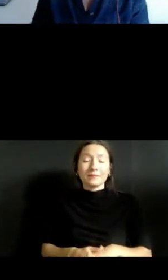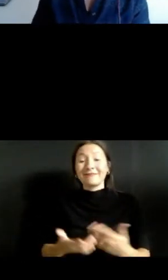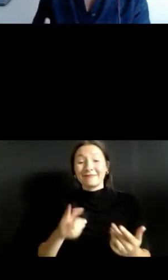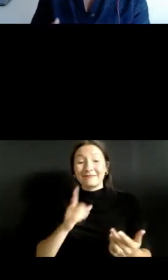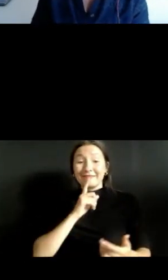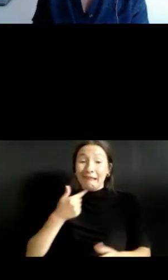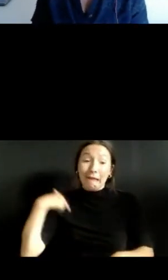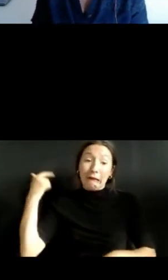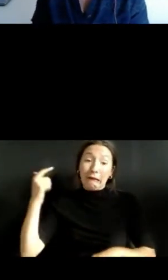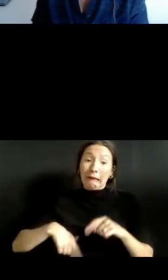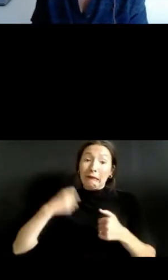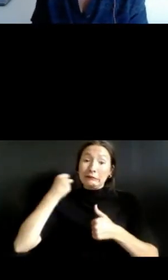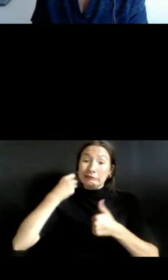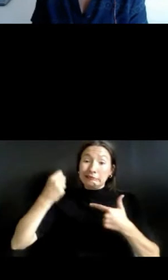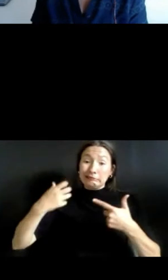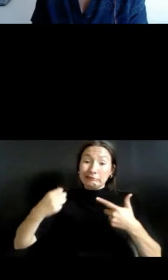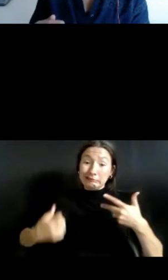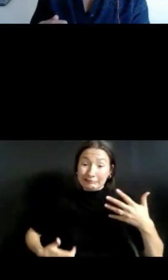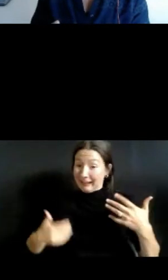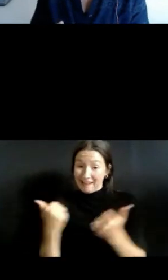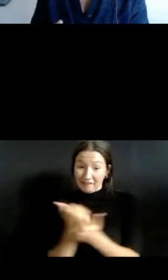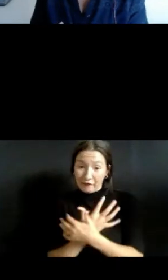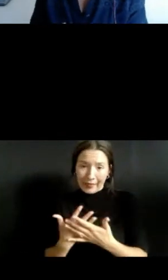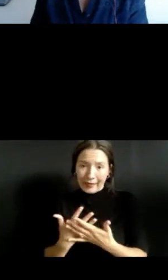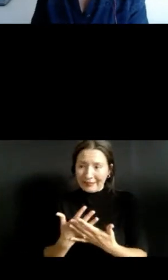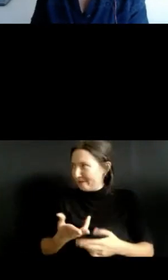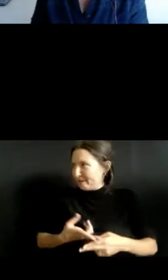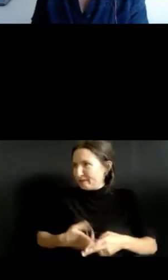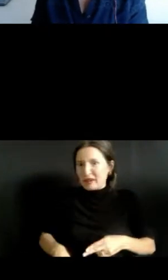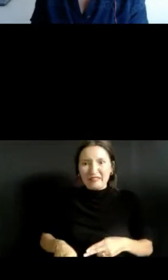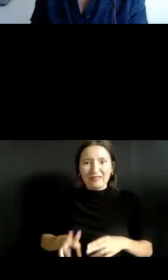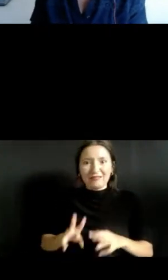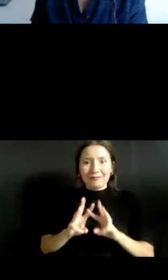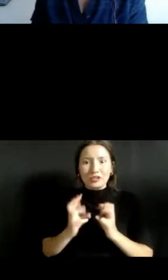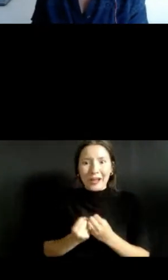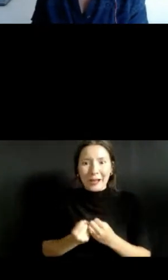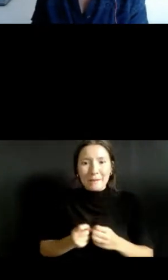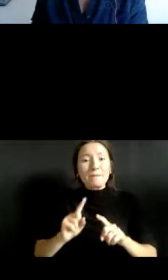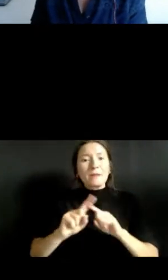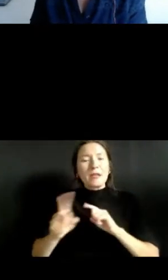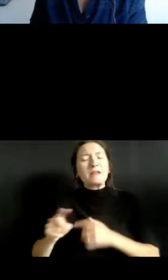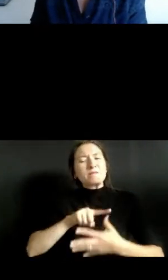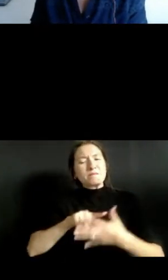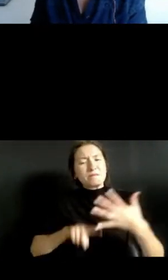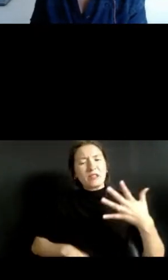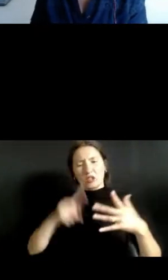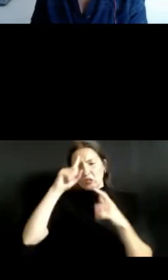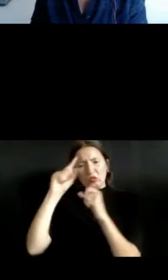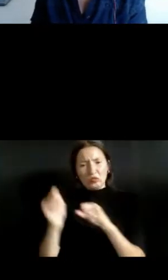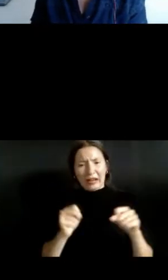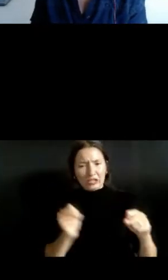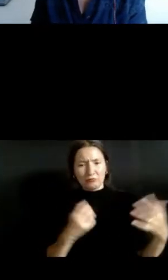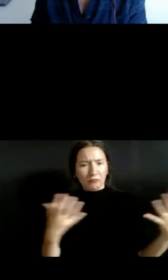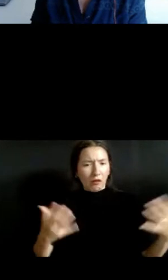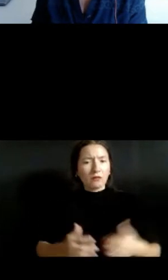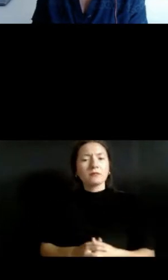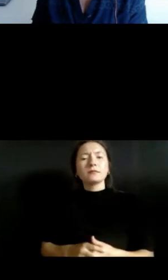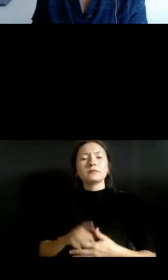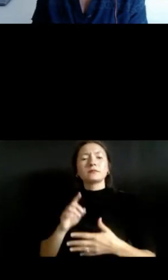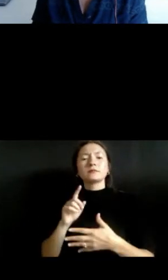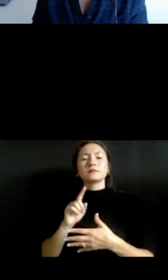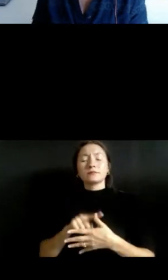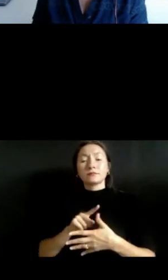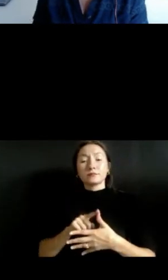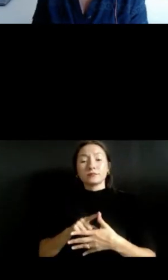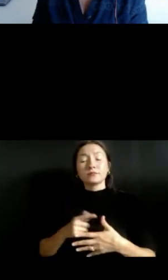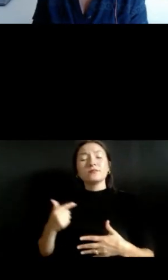the most important, I think, of these strategies is to make sure that accessibility is a consideration or a core requirement from the start. So as